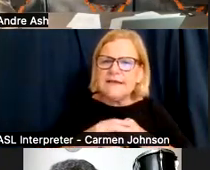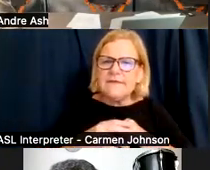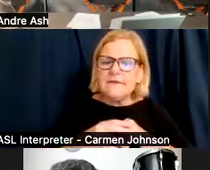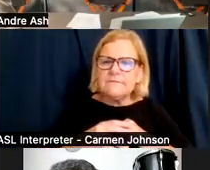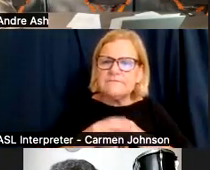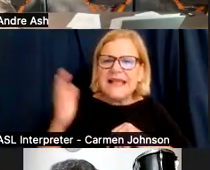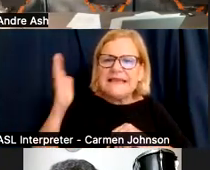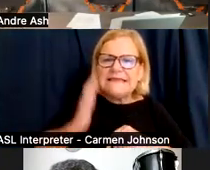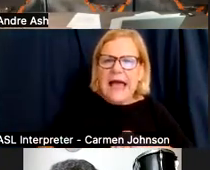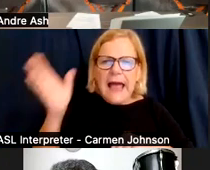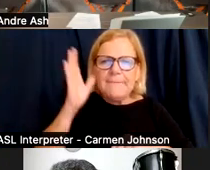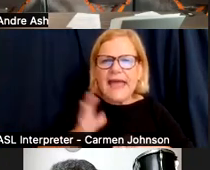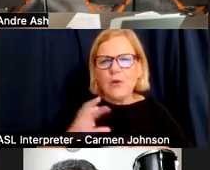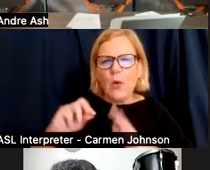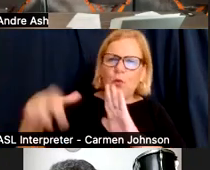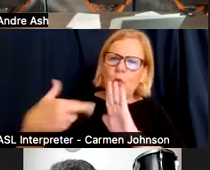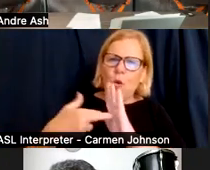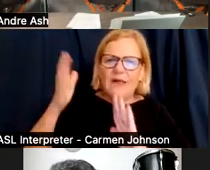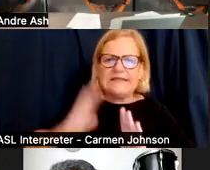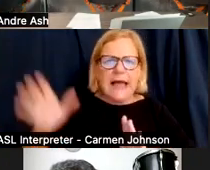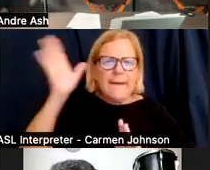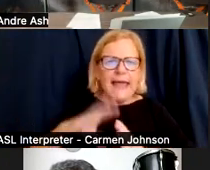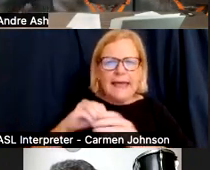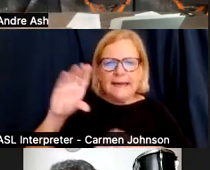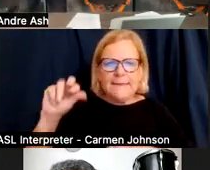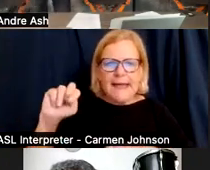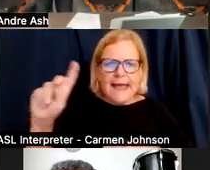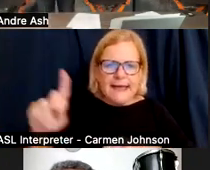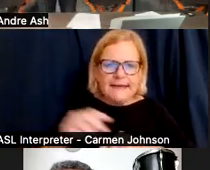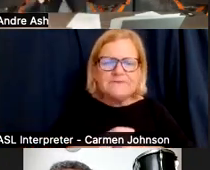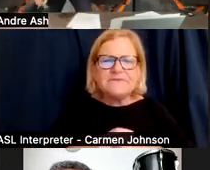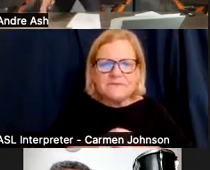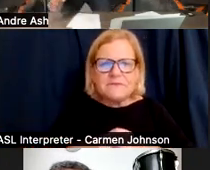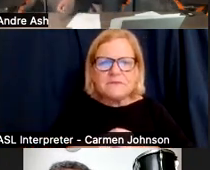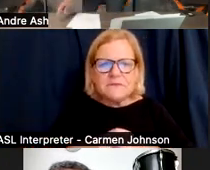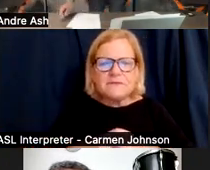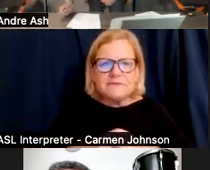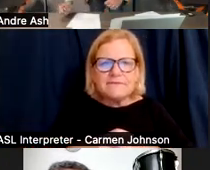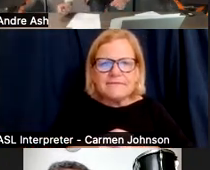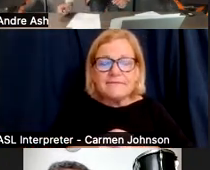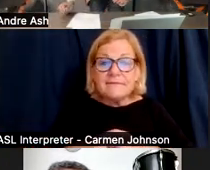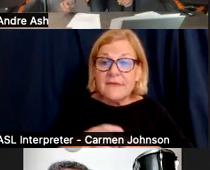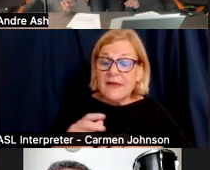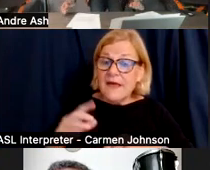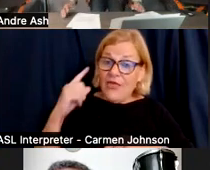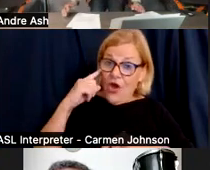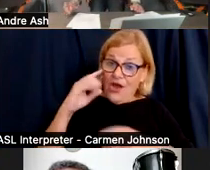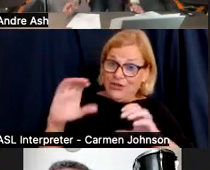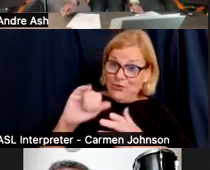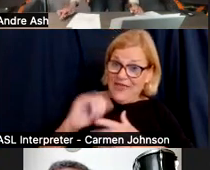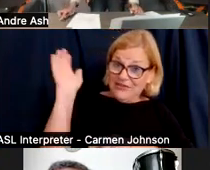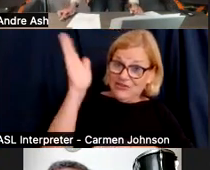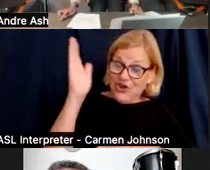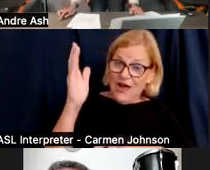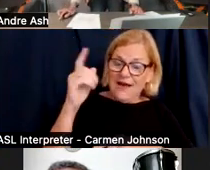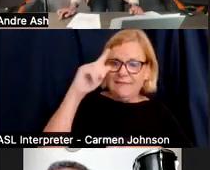sidemen or the role of sidemen in a band. The thought to do this talk came to me